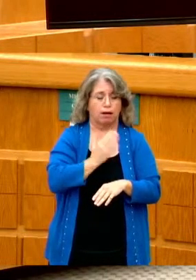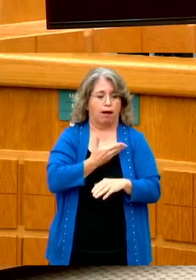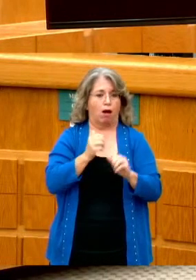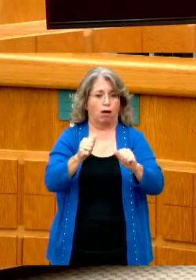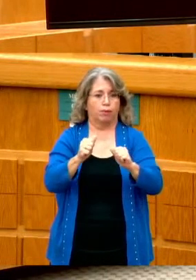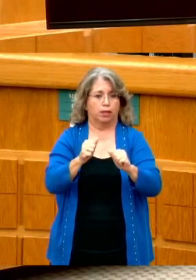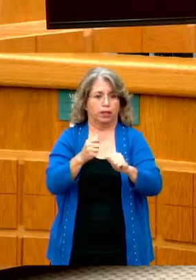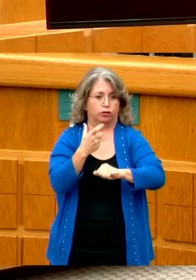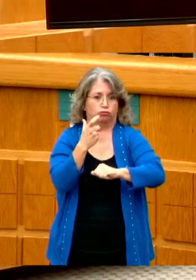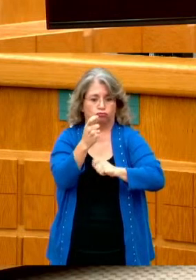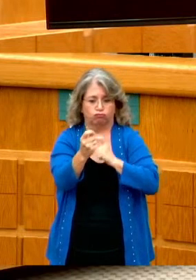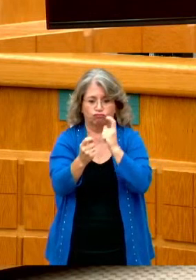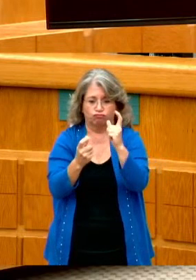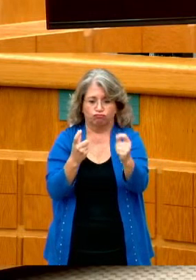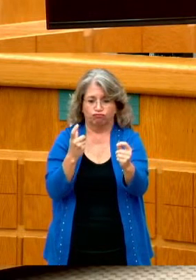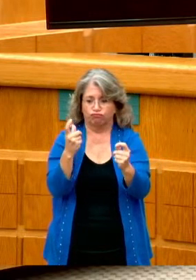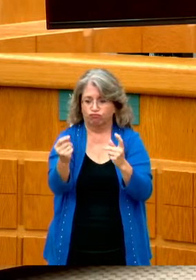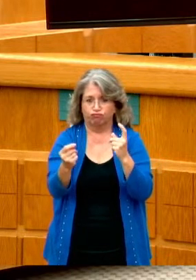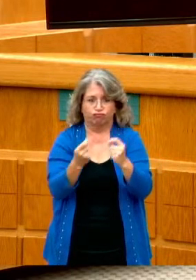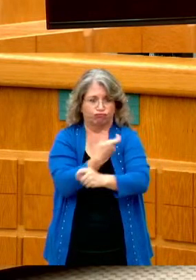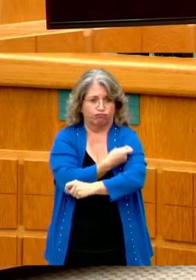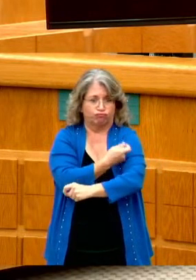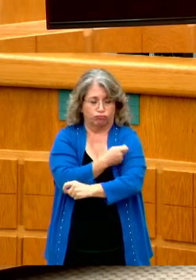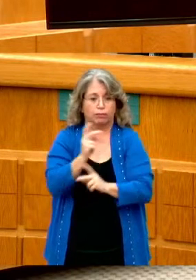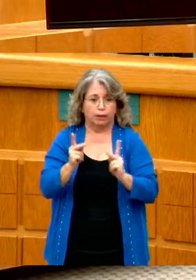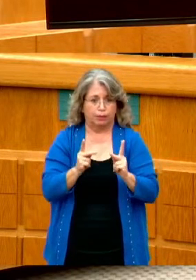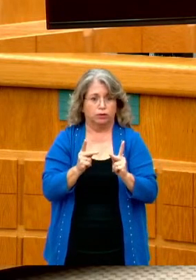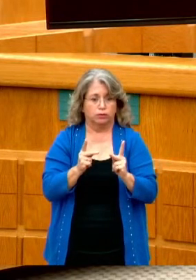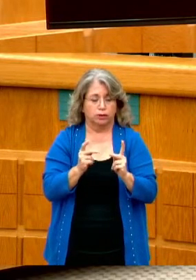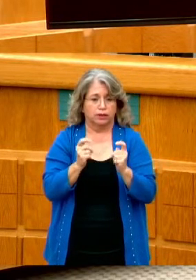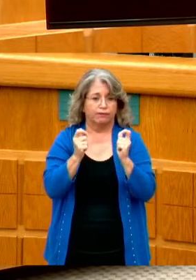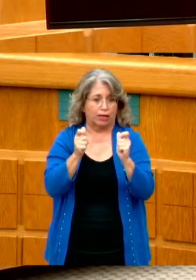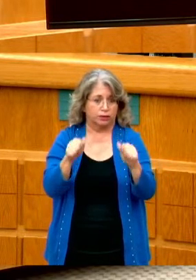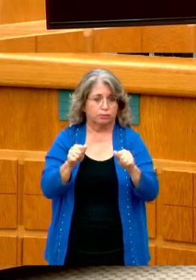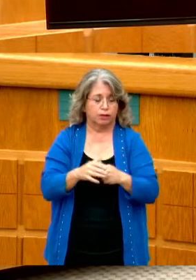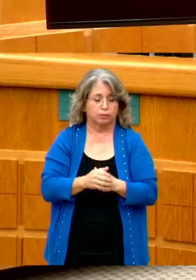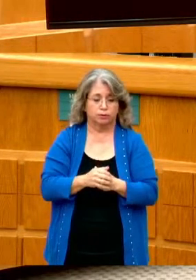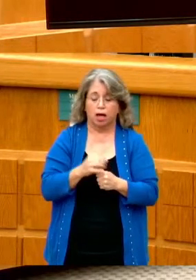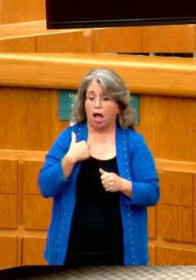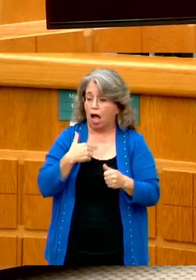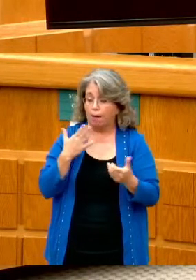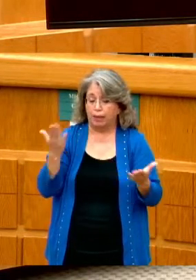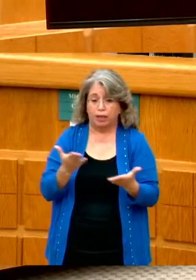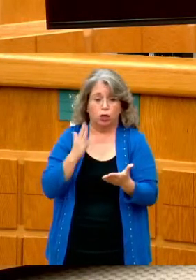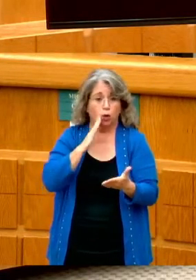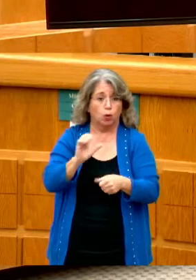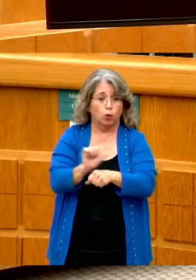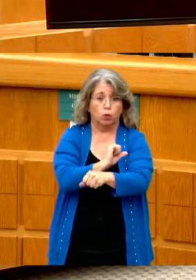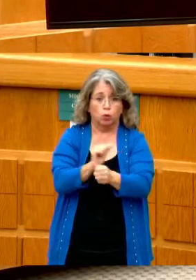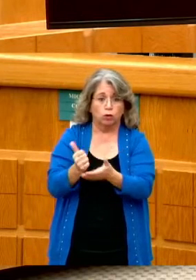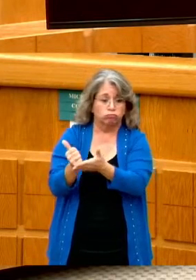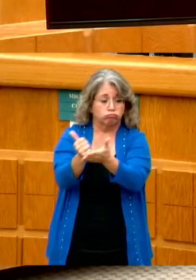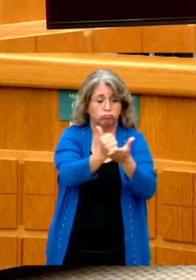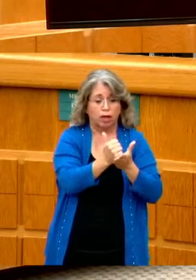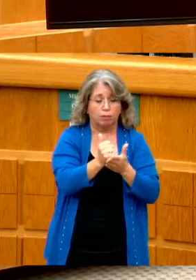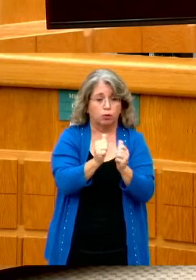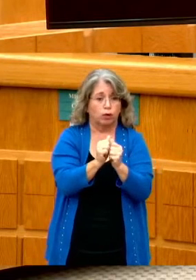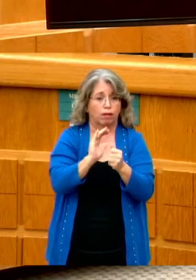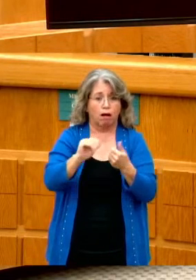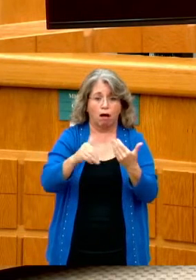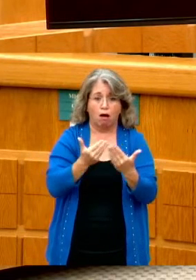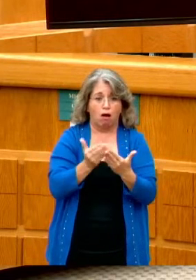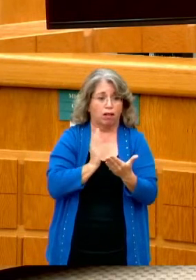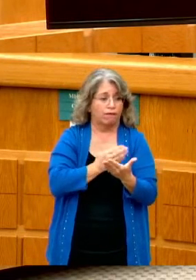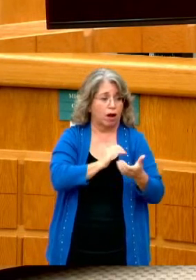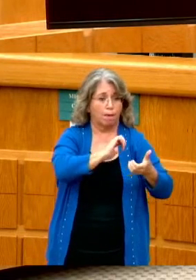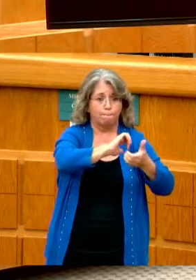the providers here in our community to partner and help them with logistics whenever they need so. And of course, I